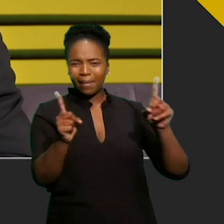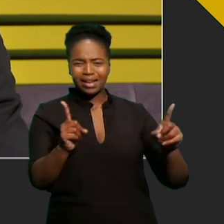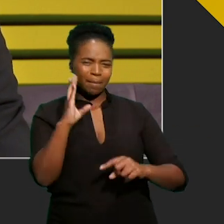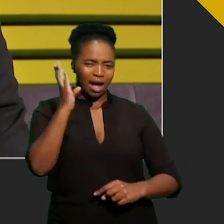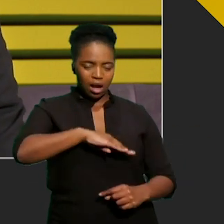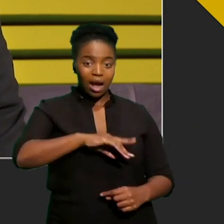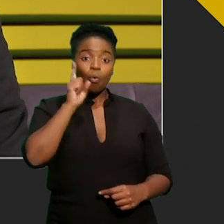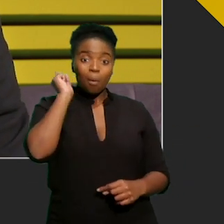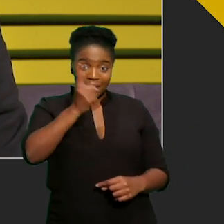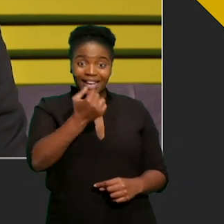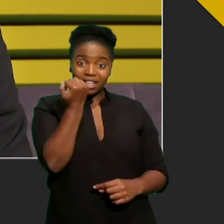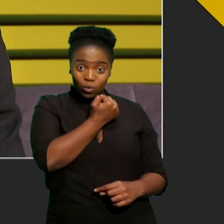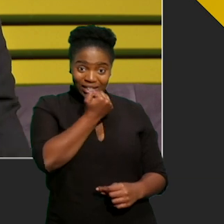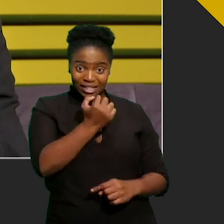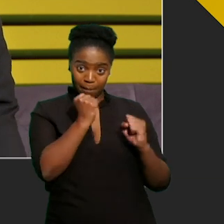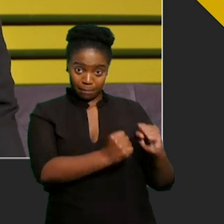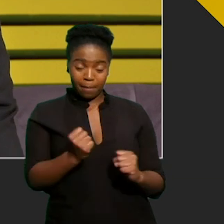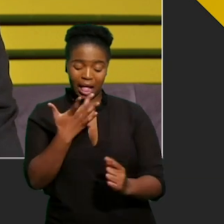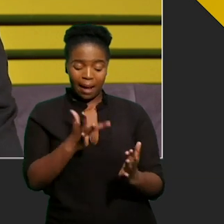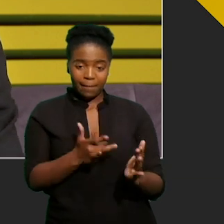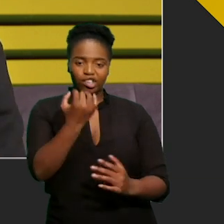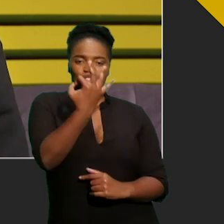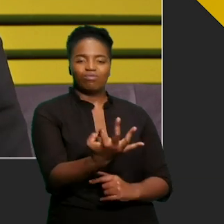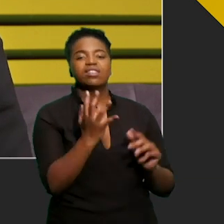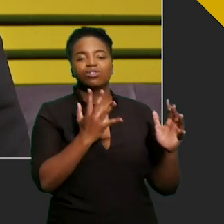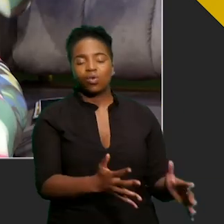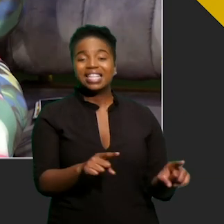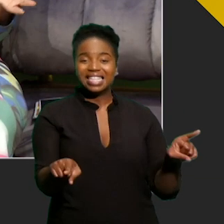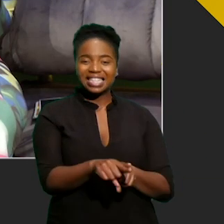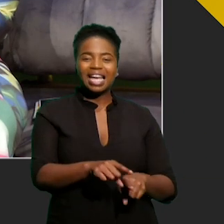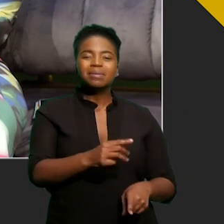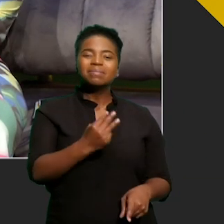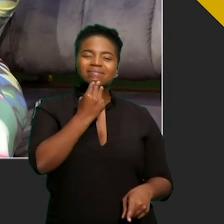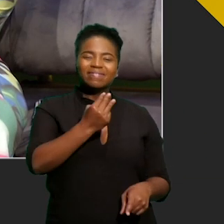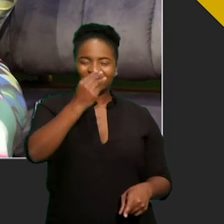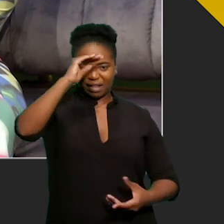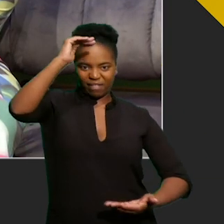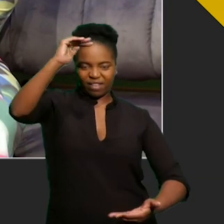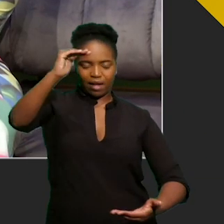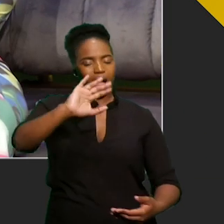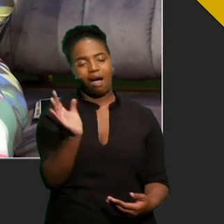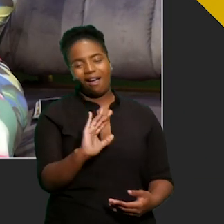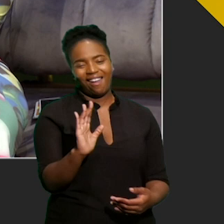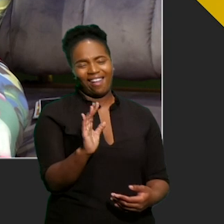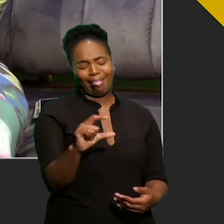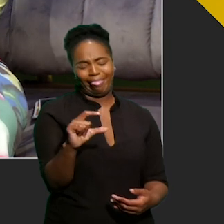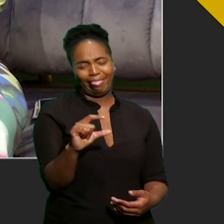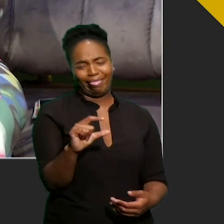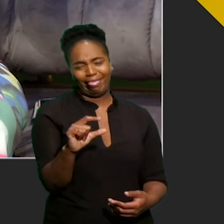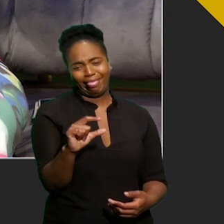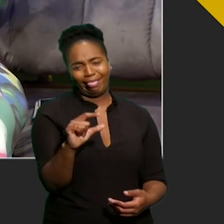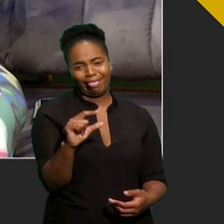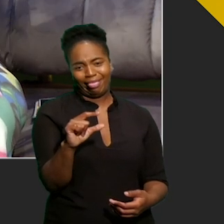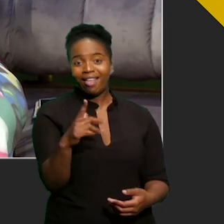trying to apologize the moment on page 3. That's where the story was. With the same size article. No, it won't be the same size. But